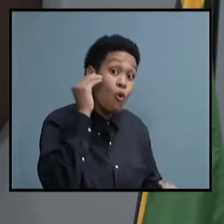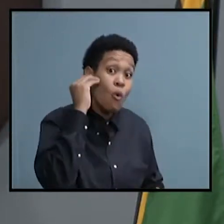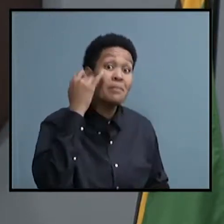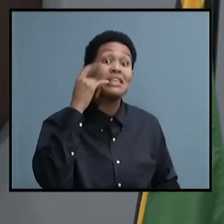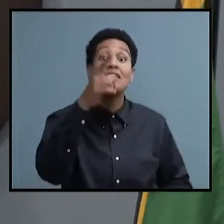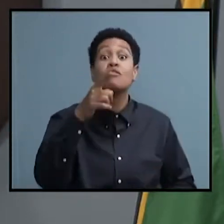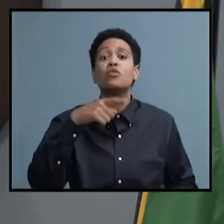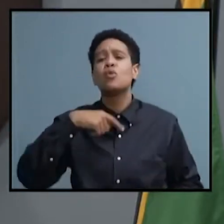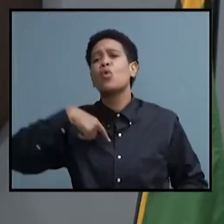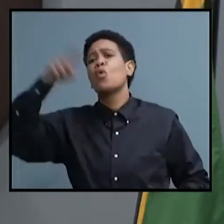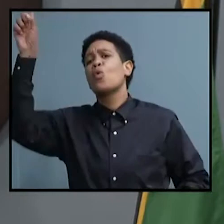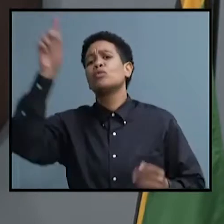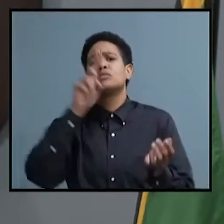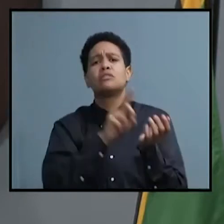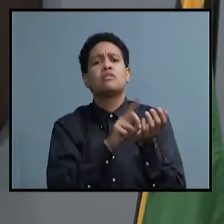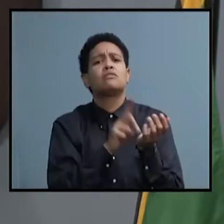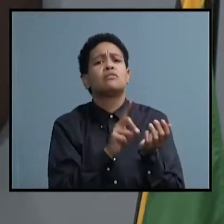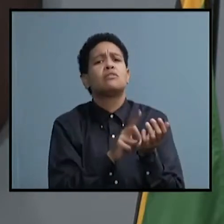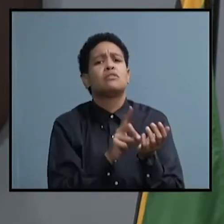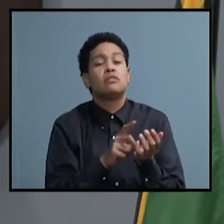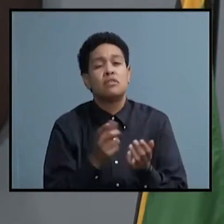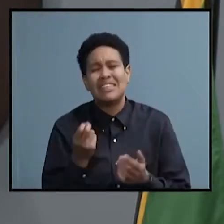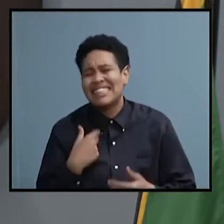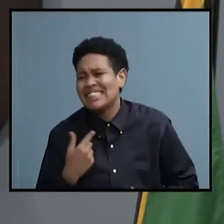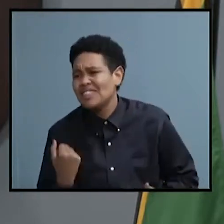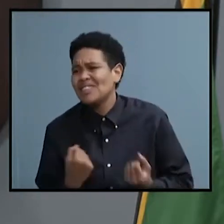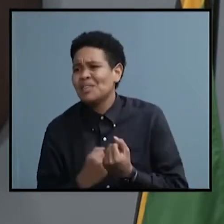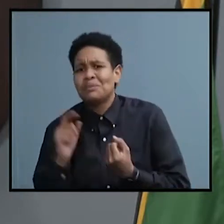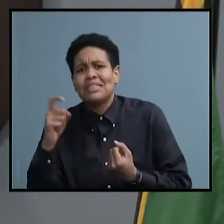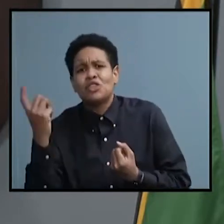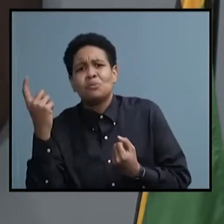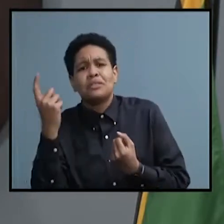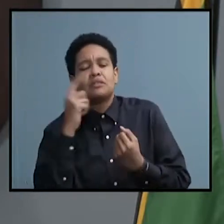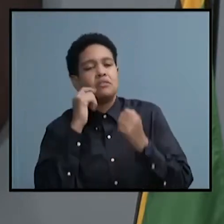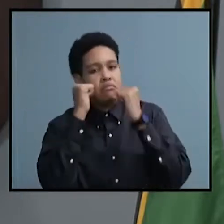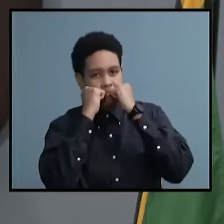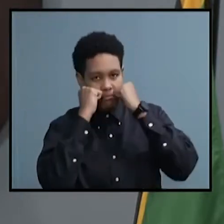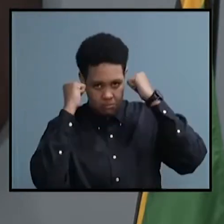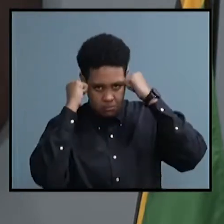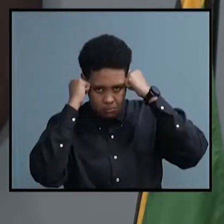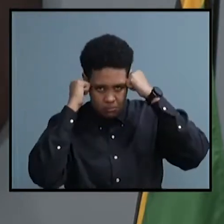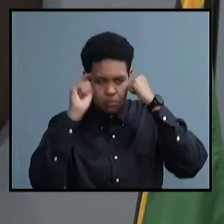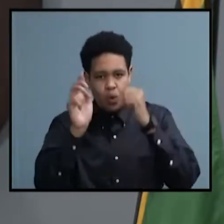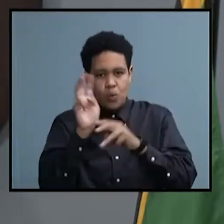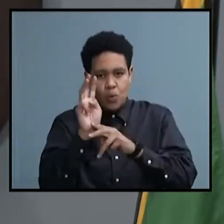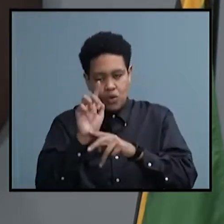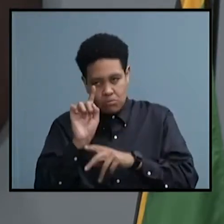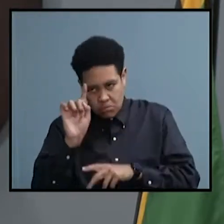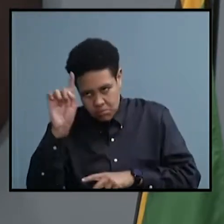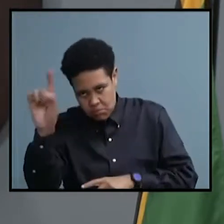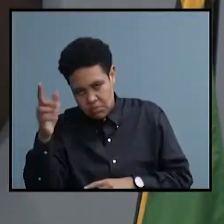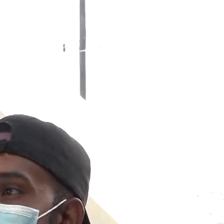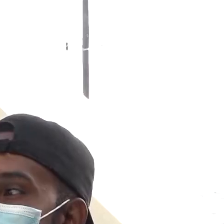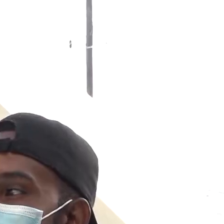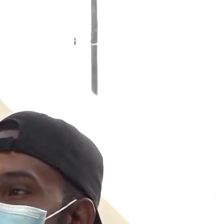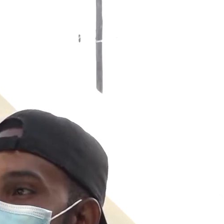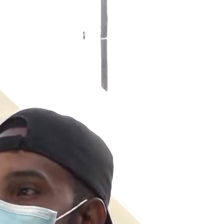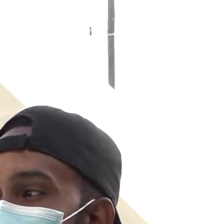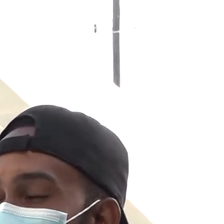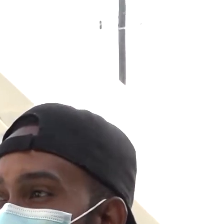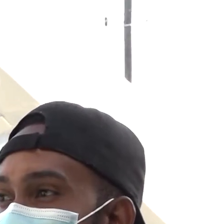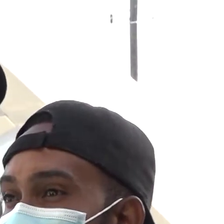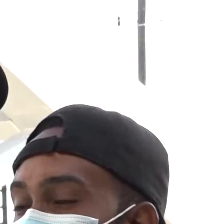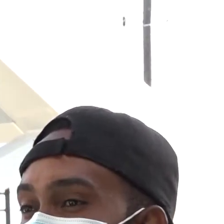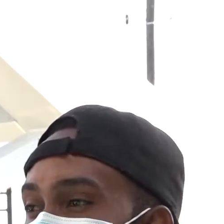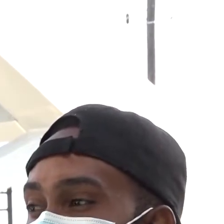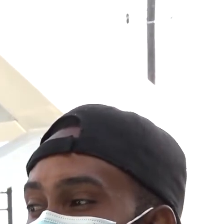going to seek medical attention, you must wear a mask on your way to and at the facility. What we're